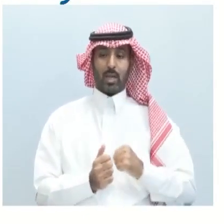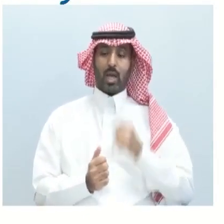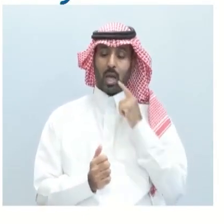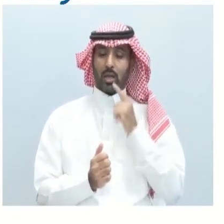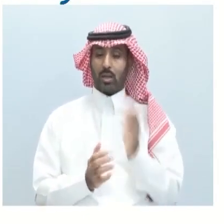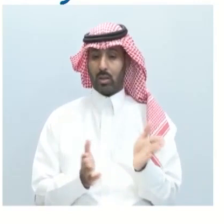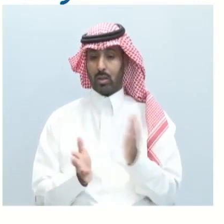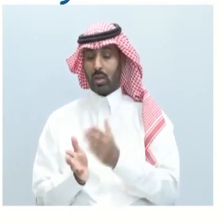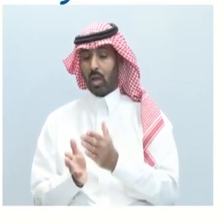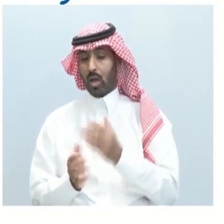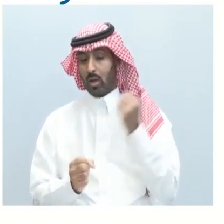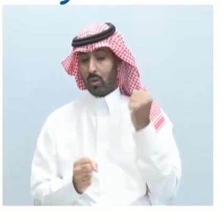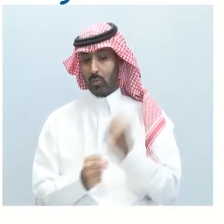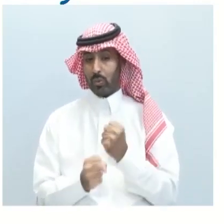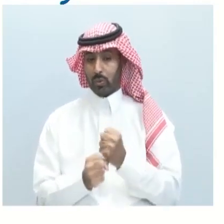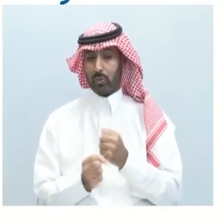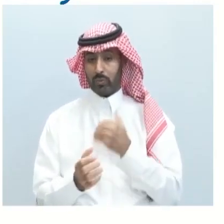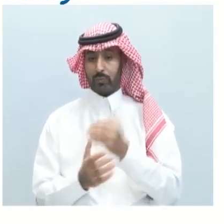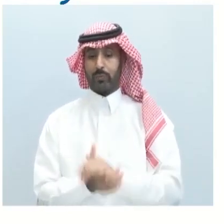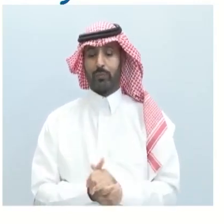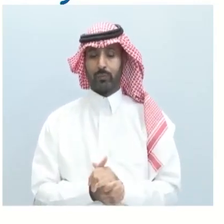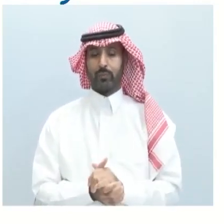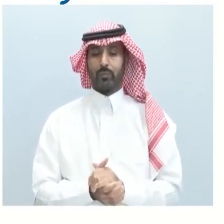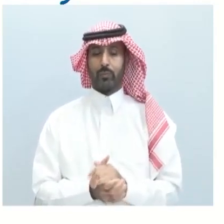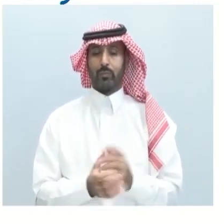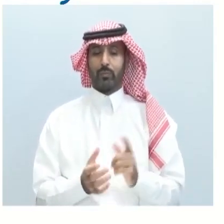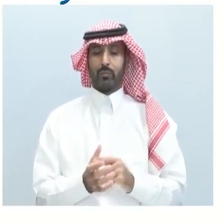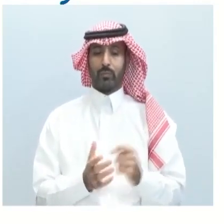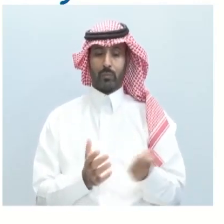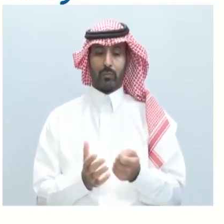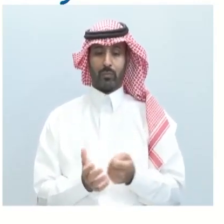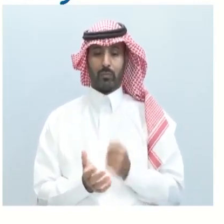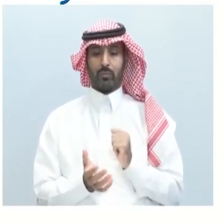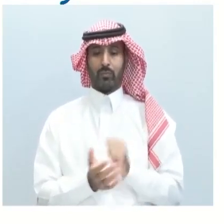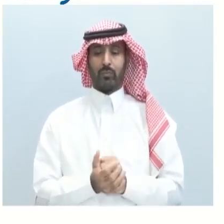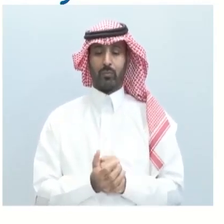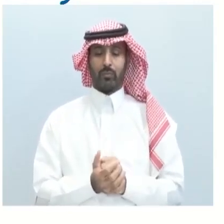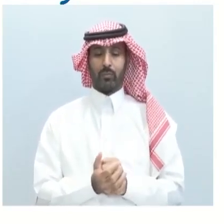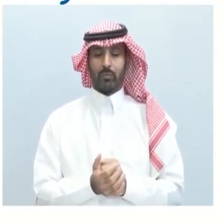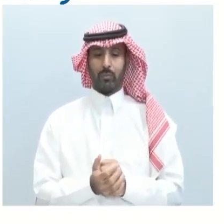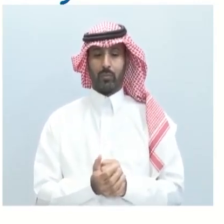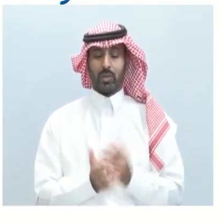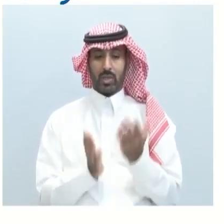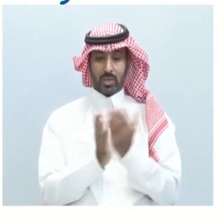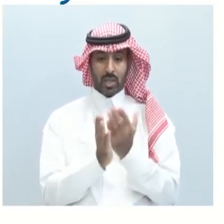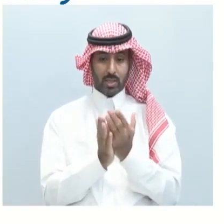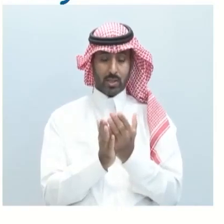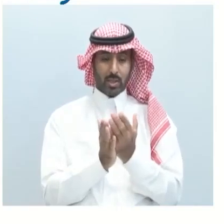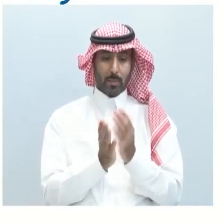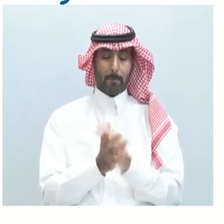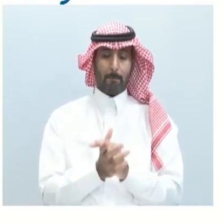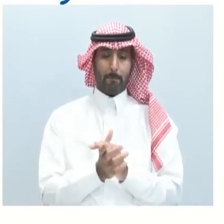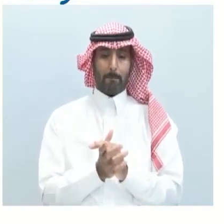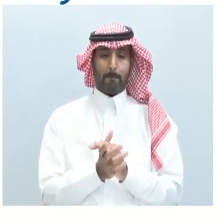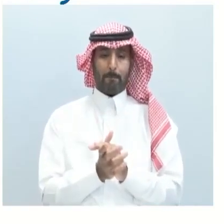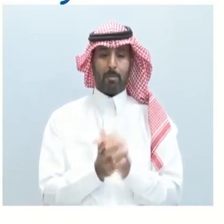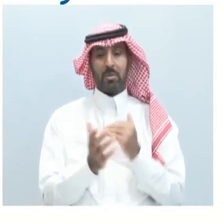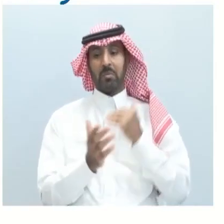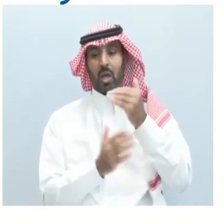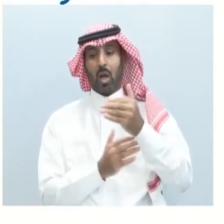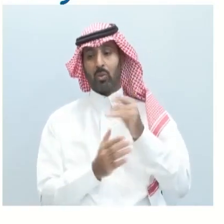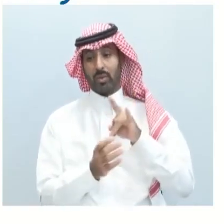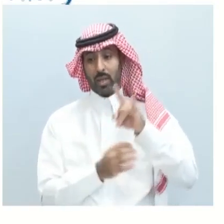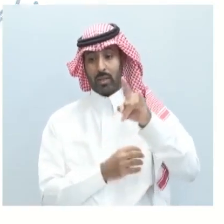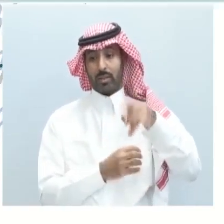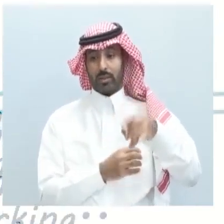working. Now, from the young man that we have here in the first picture, you can see that this young man, he is studying maybe abroad.